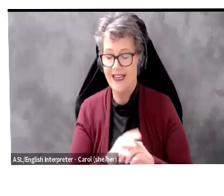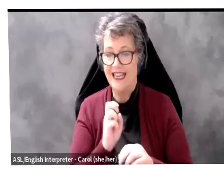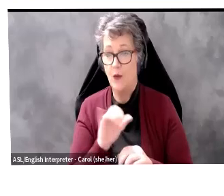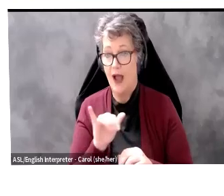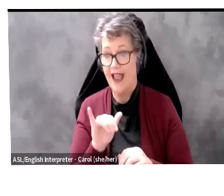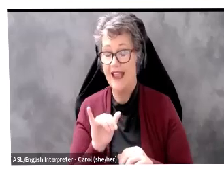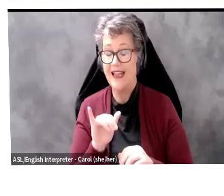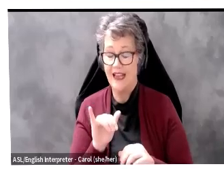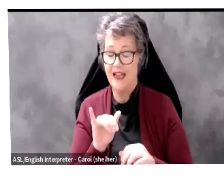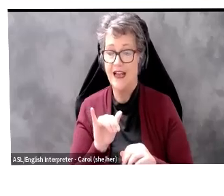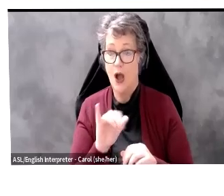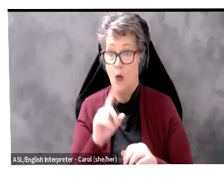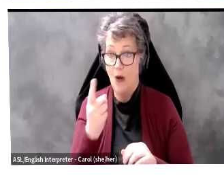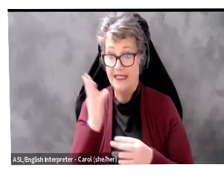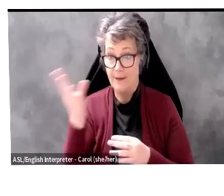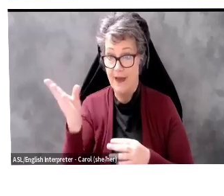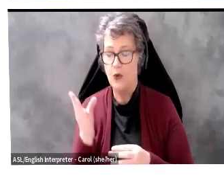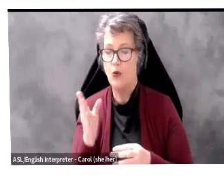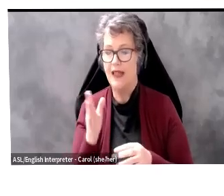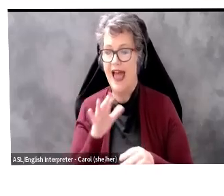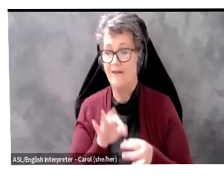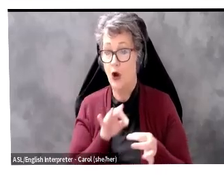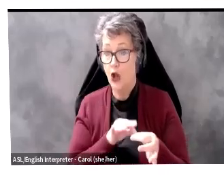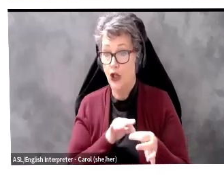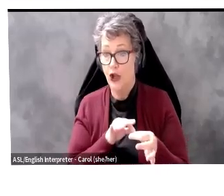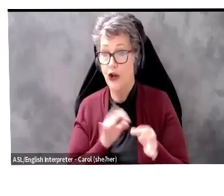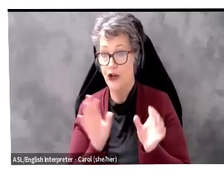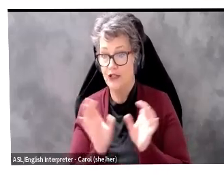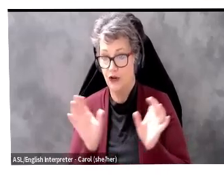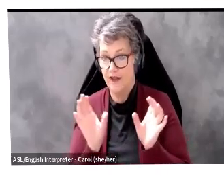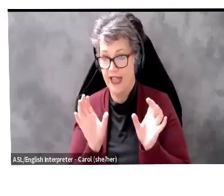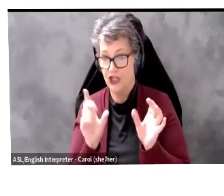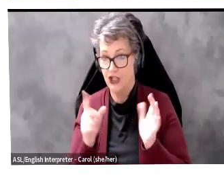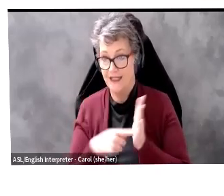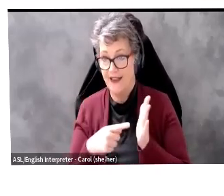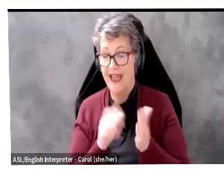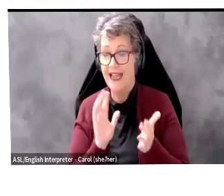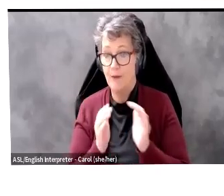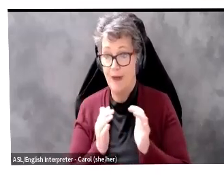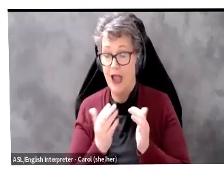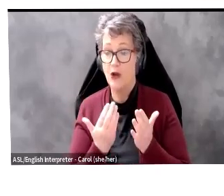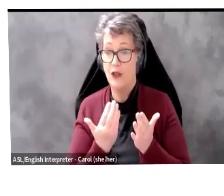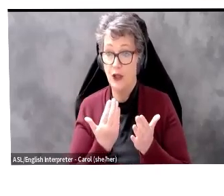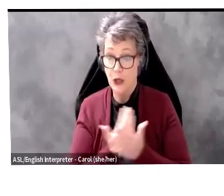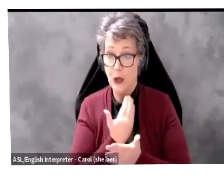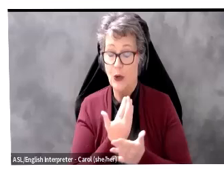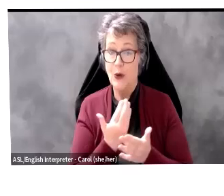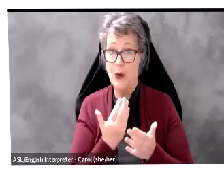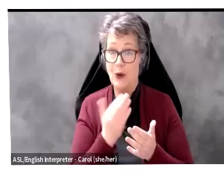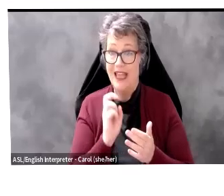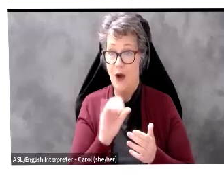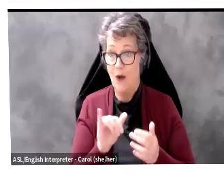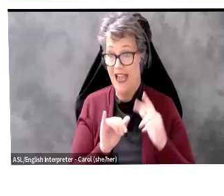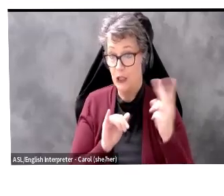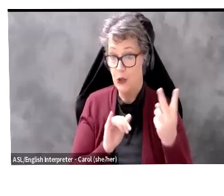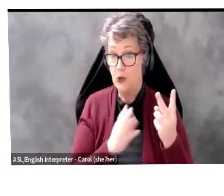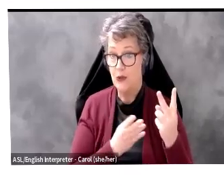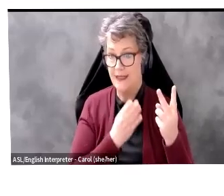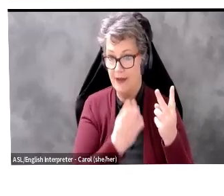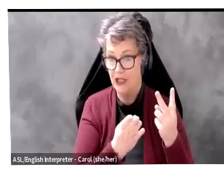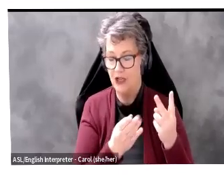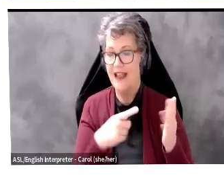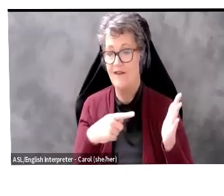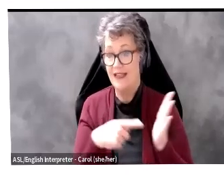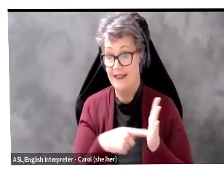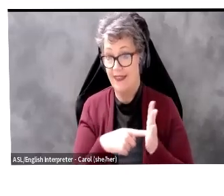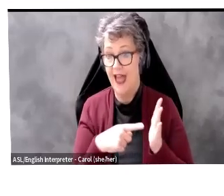1 submission will have an earlier certification deadline than the new end of year 2 submission, which will have a deadline